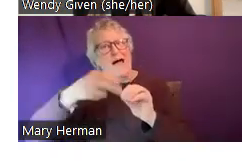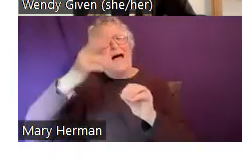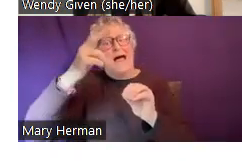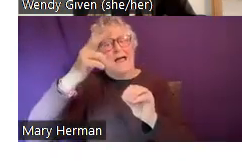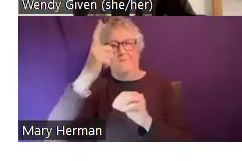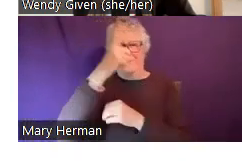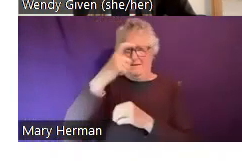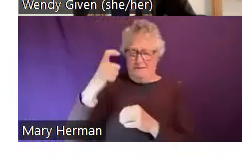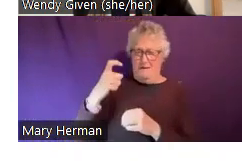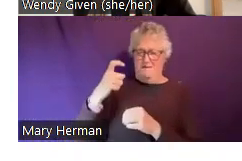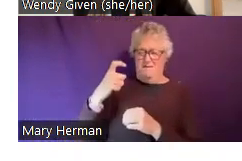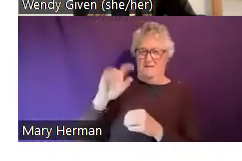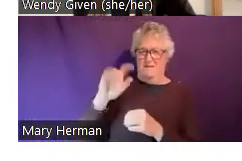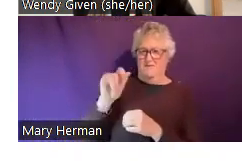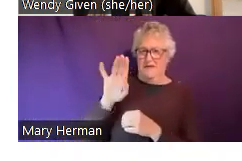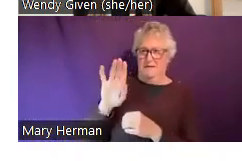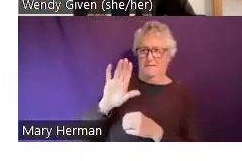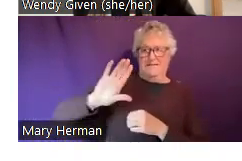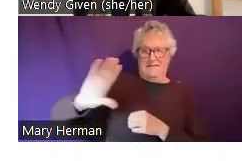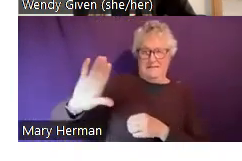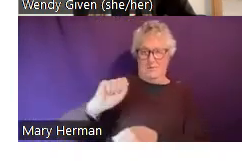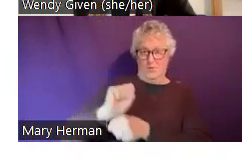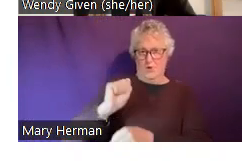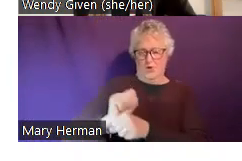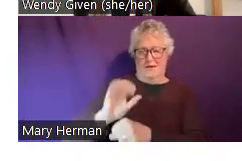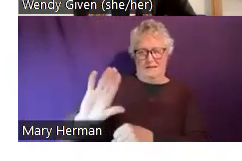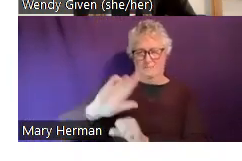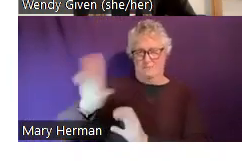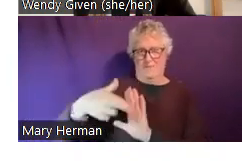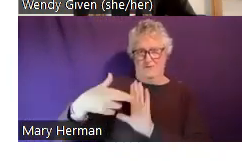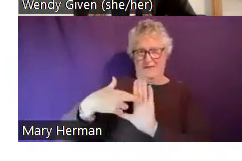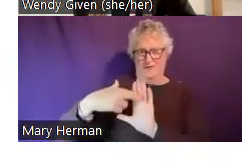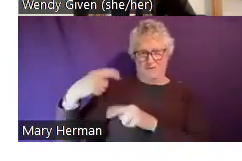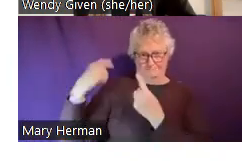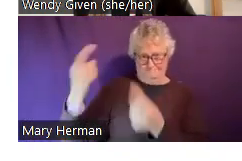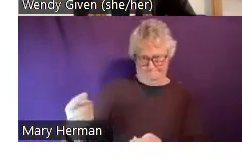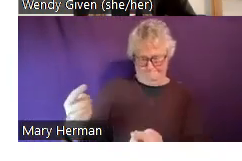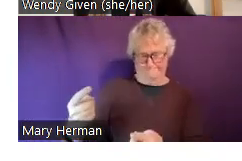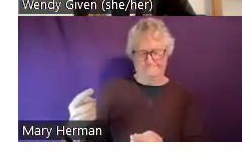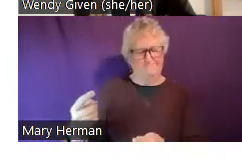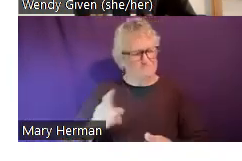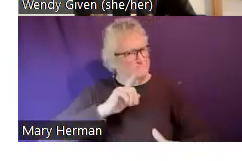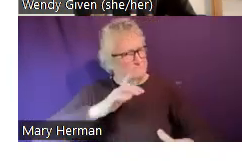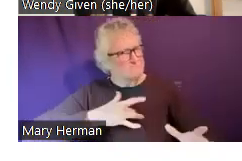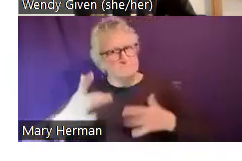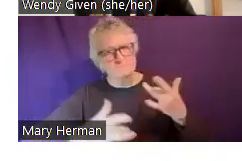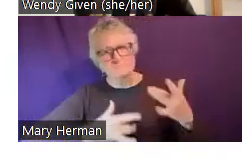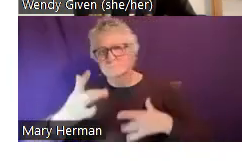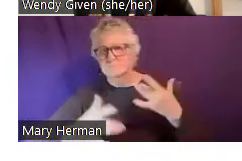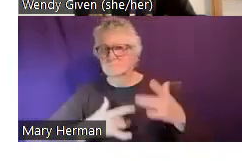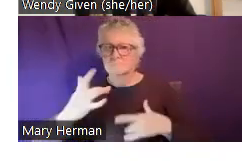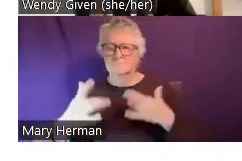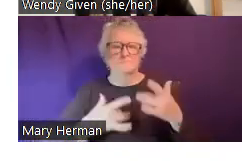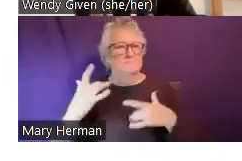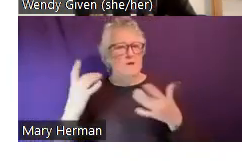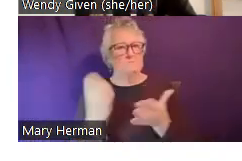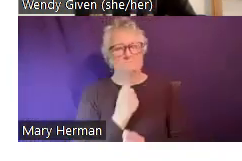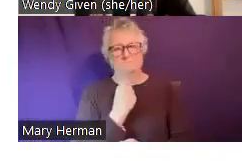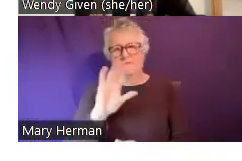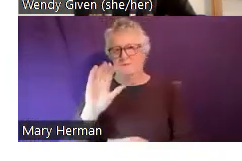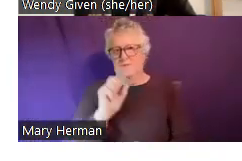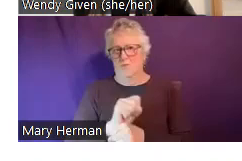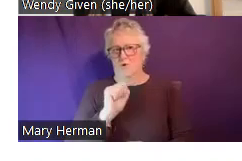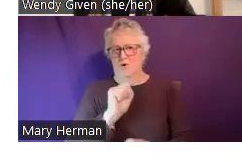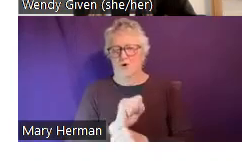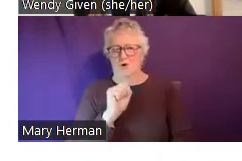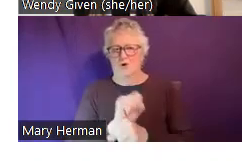and the work he put into it. So this is a really exciting new work in the airport that's you know, kind of nestled in. It's